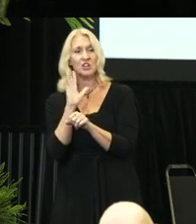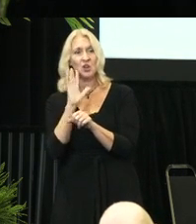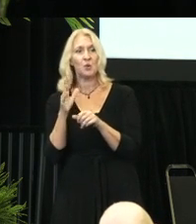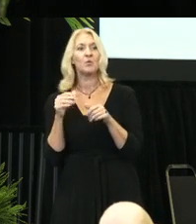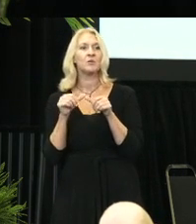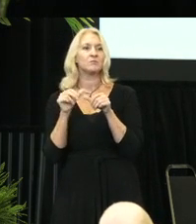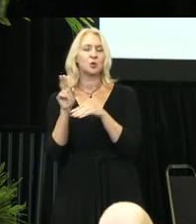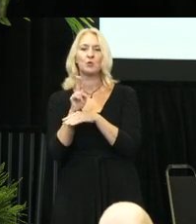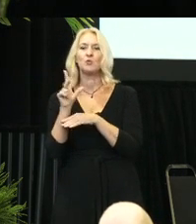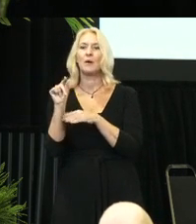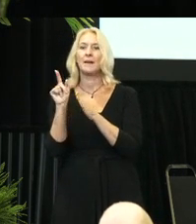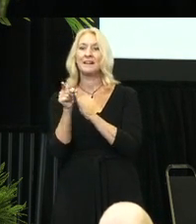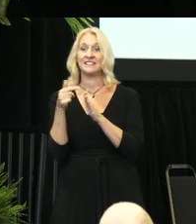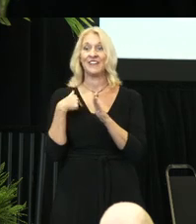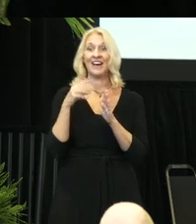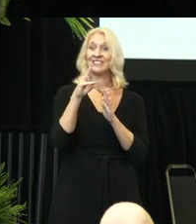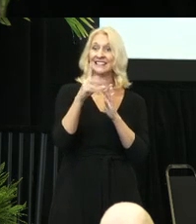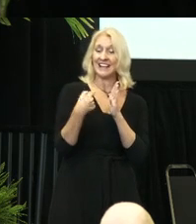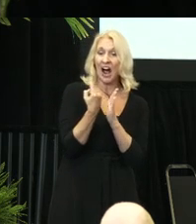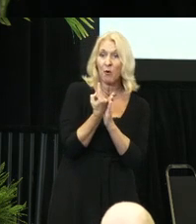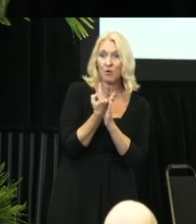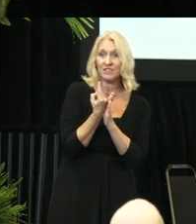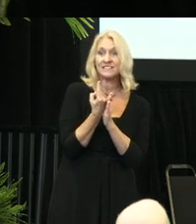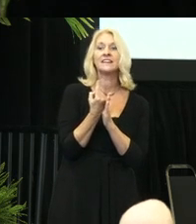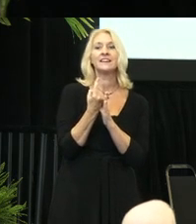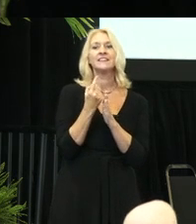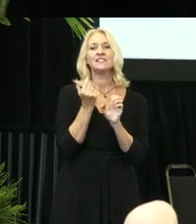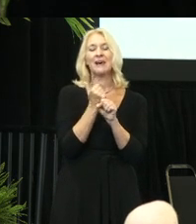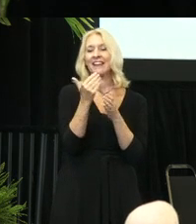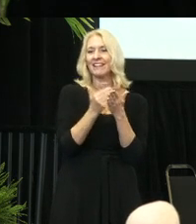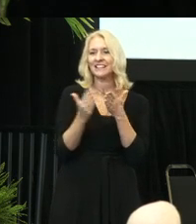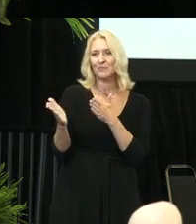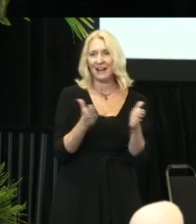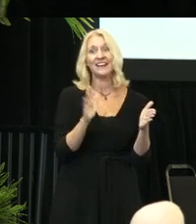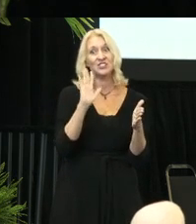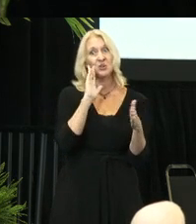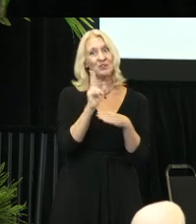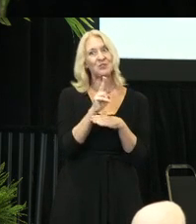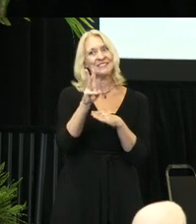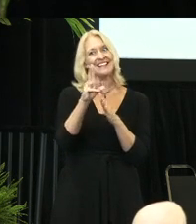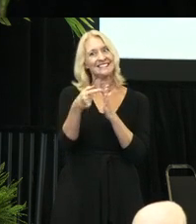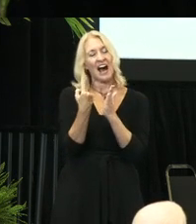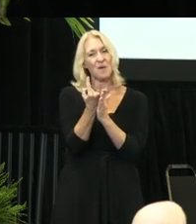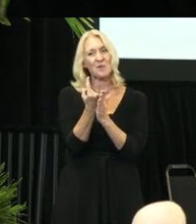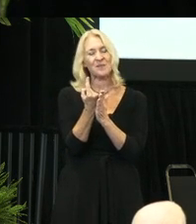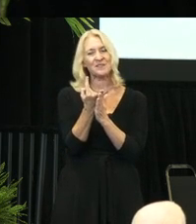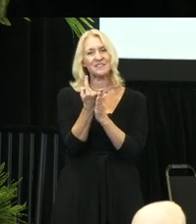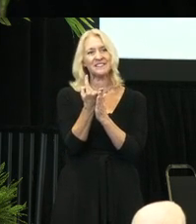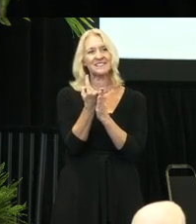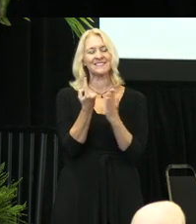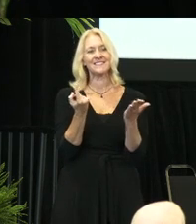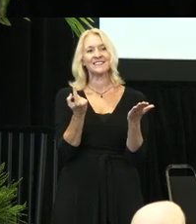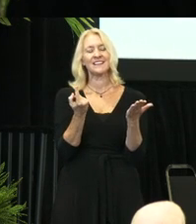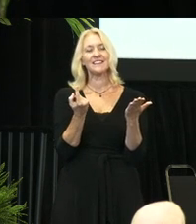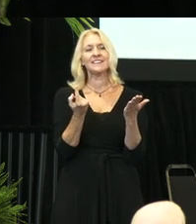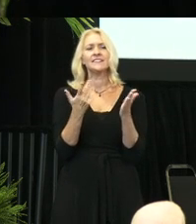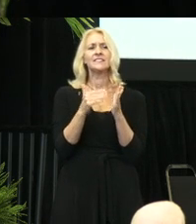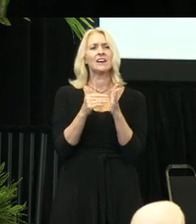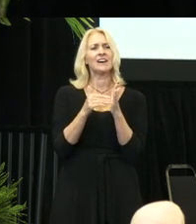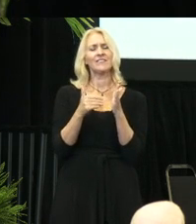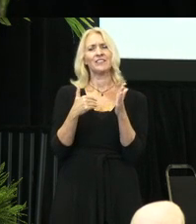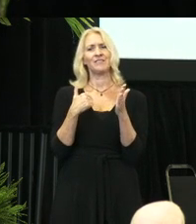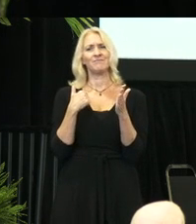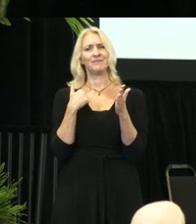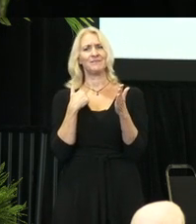hours to make lesson plans and grade, you will spend 6 hours doing that and catching up on email. And so a lot of the time, we run into a trap